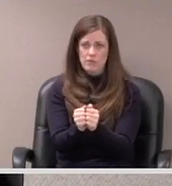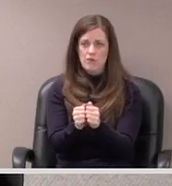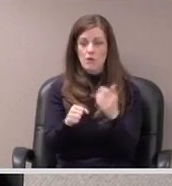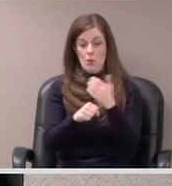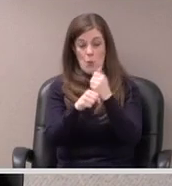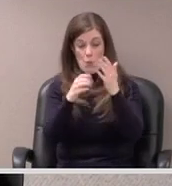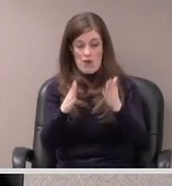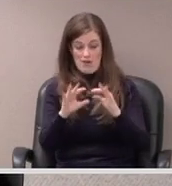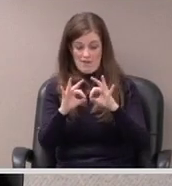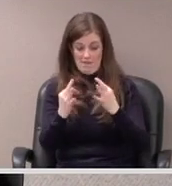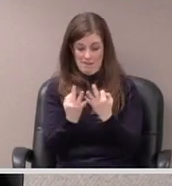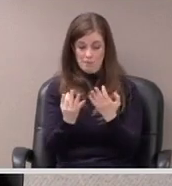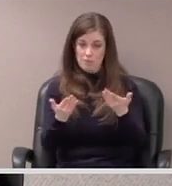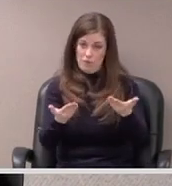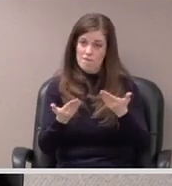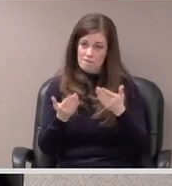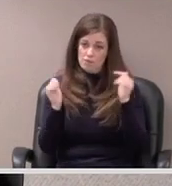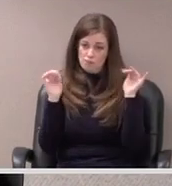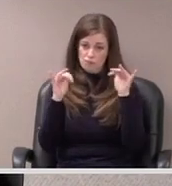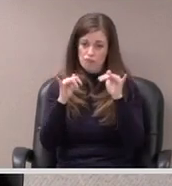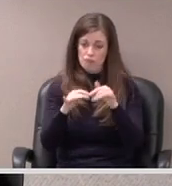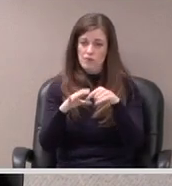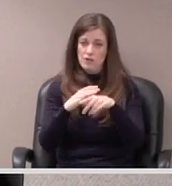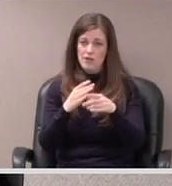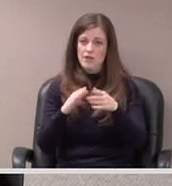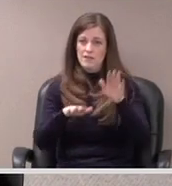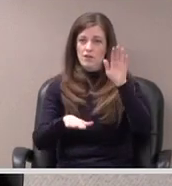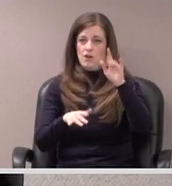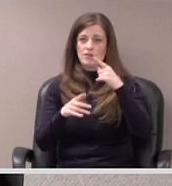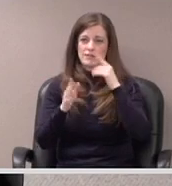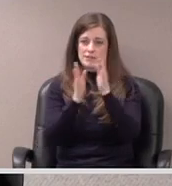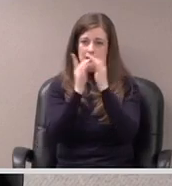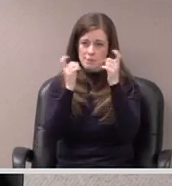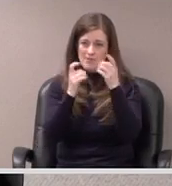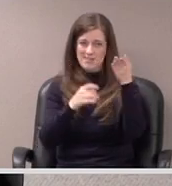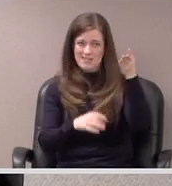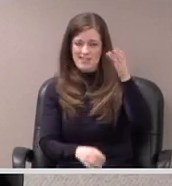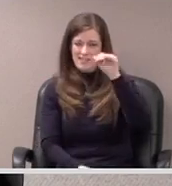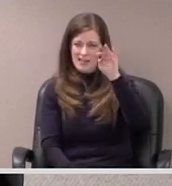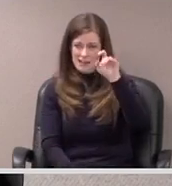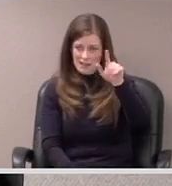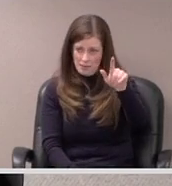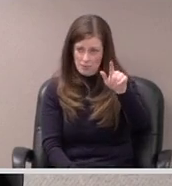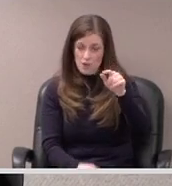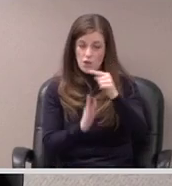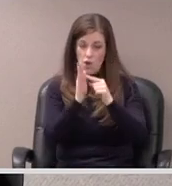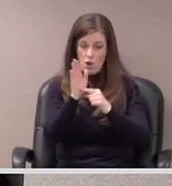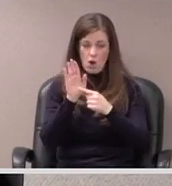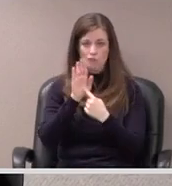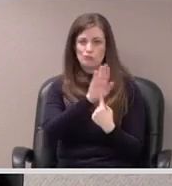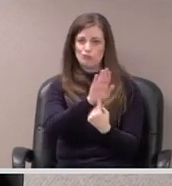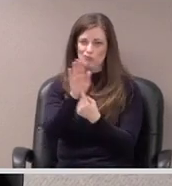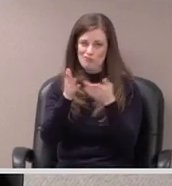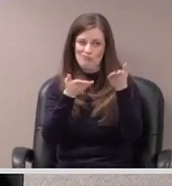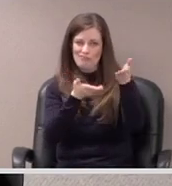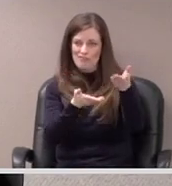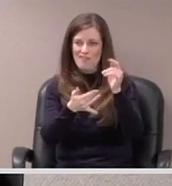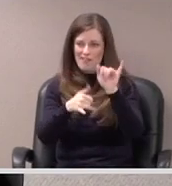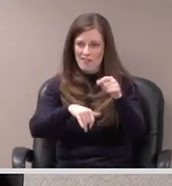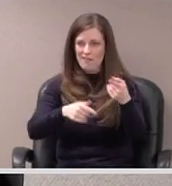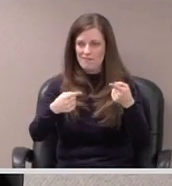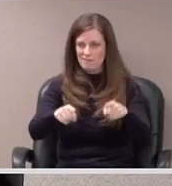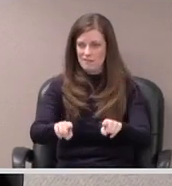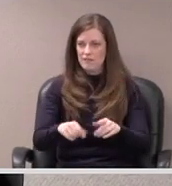and their families were invited to attend the inauguration celebration at the Capitol. They also had their artwork displayed at the Capitol during the